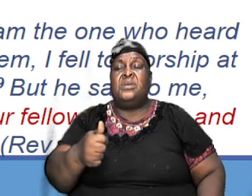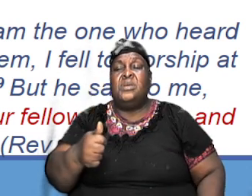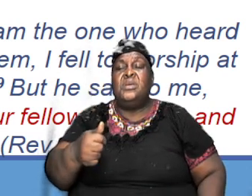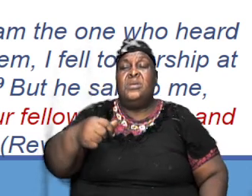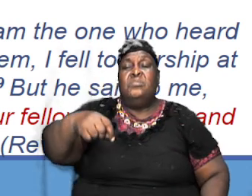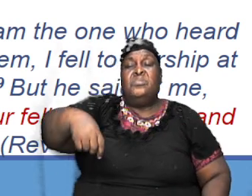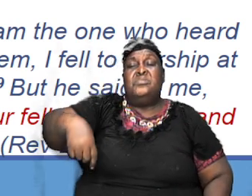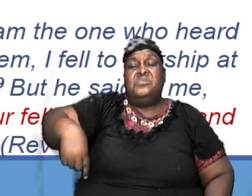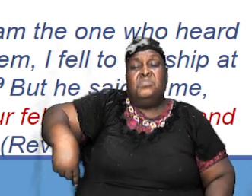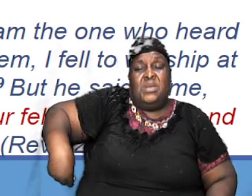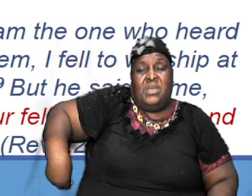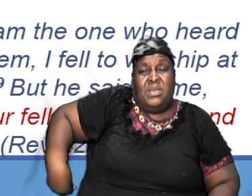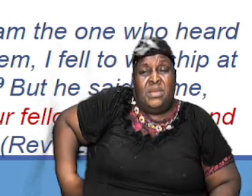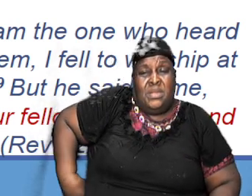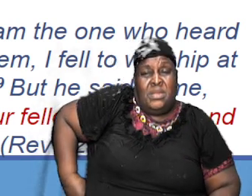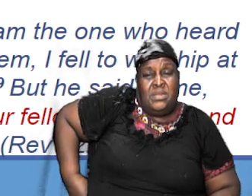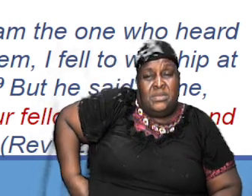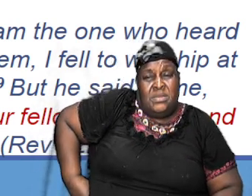side.